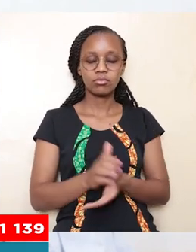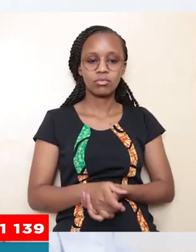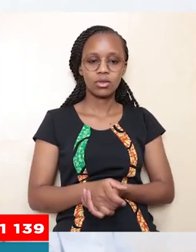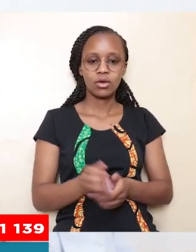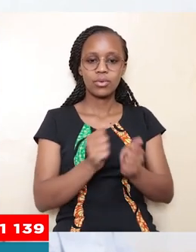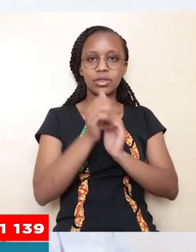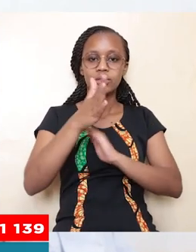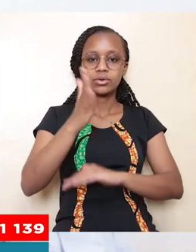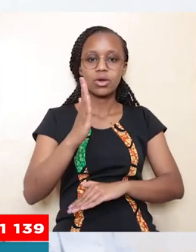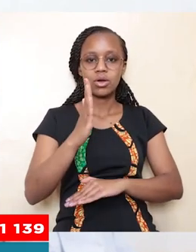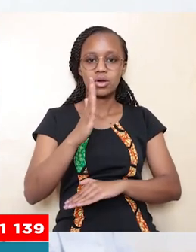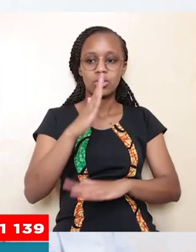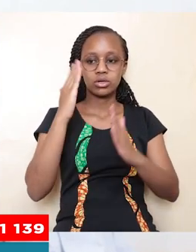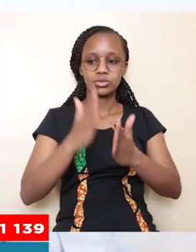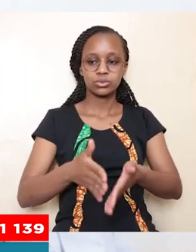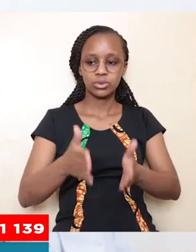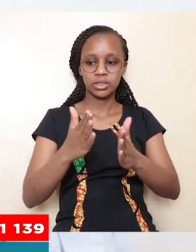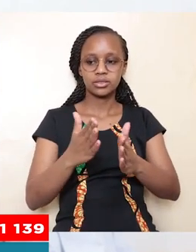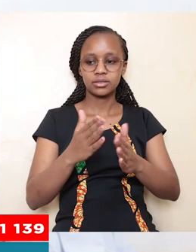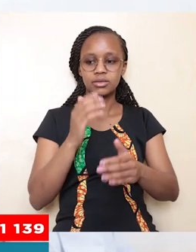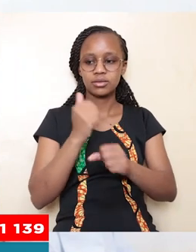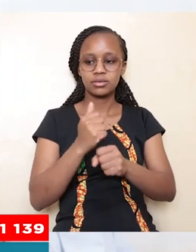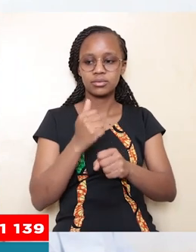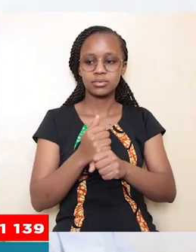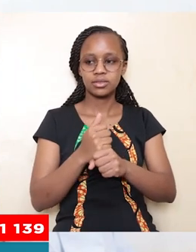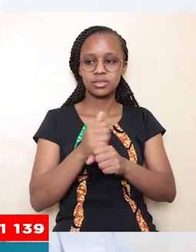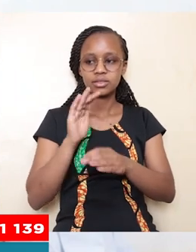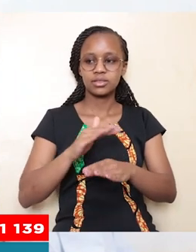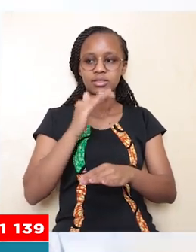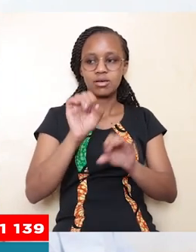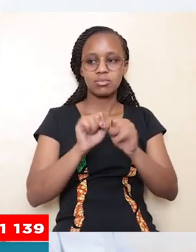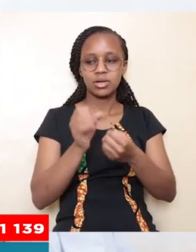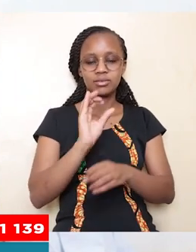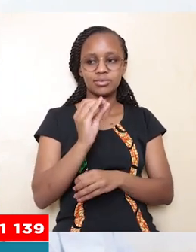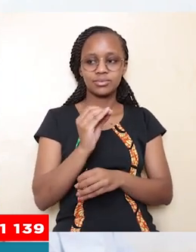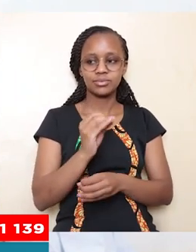and with godly intent to make amends, not to break.